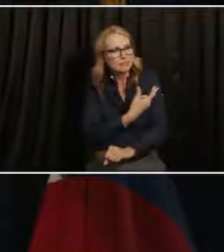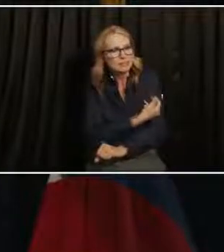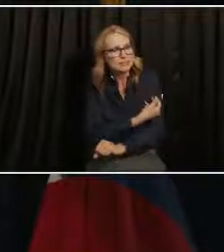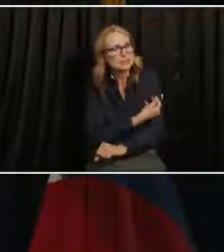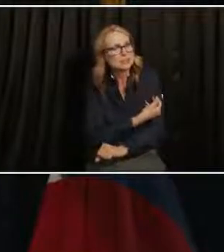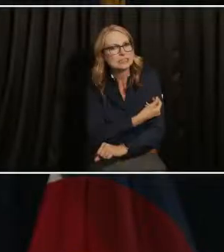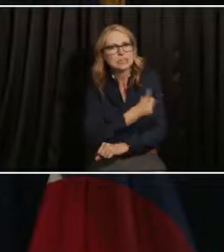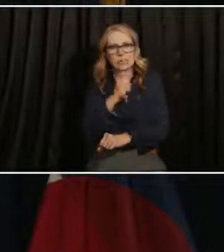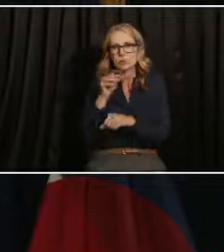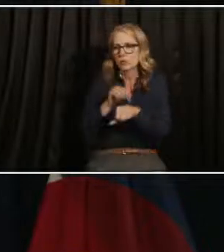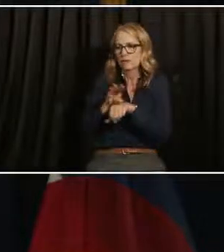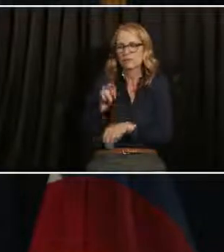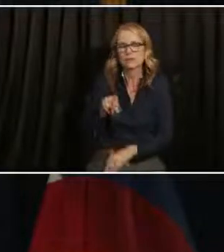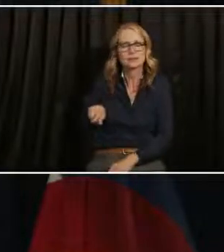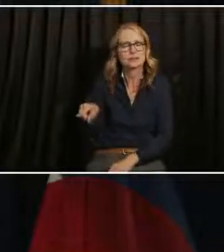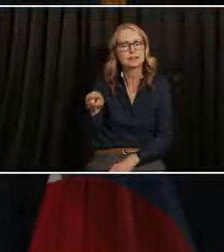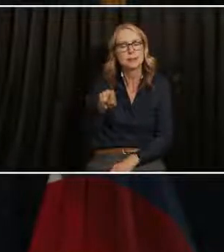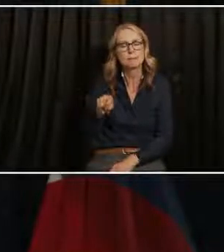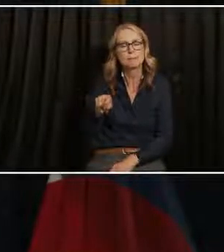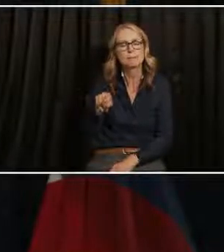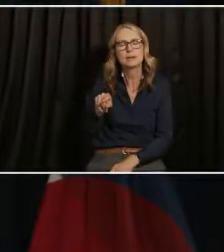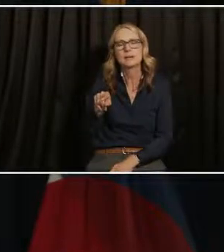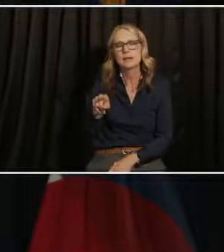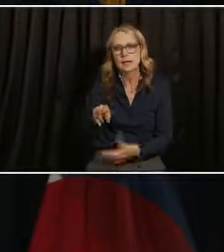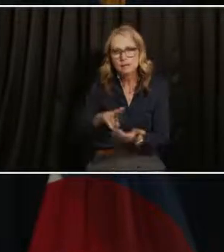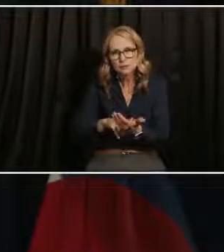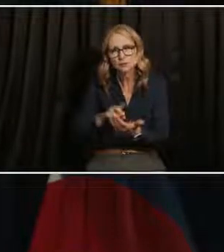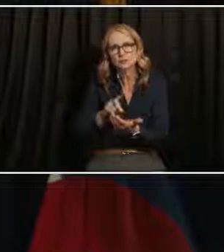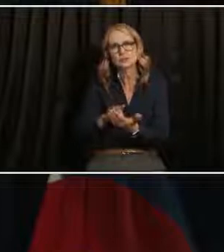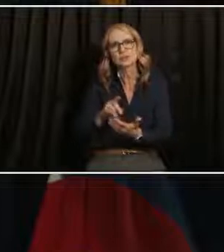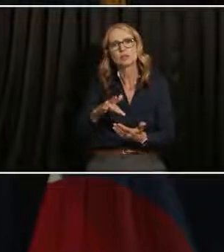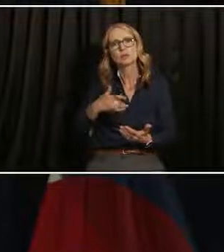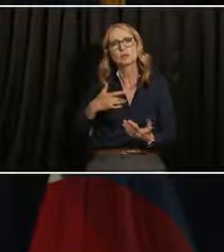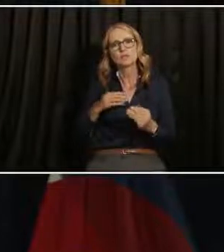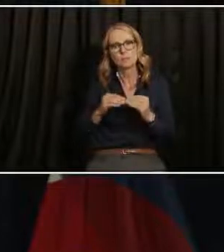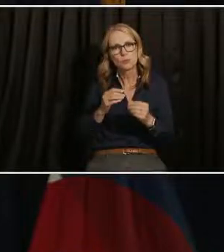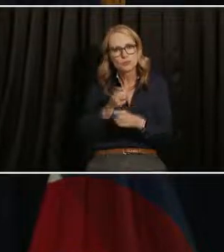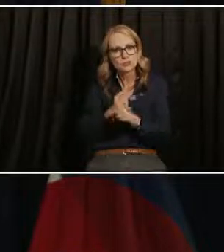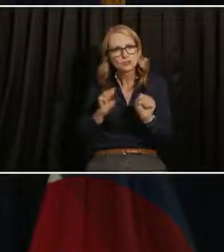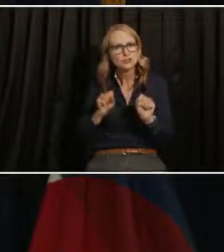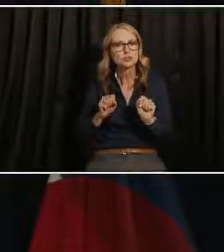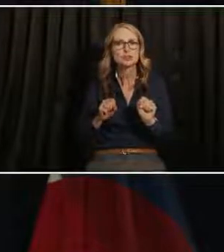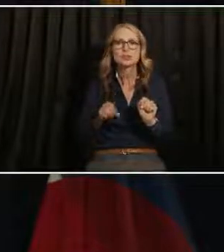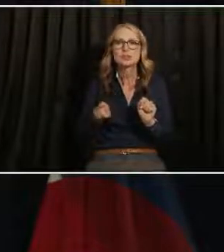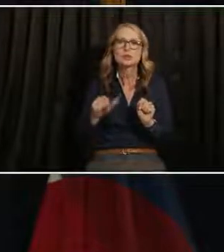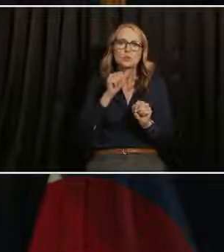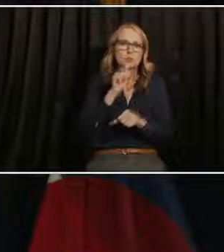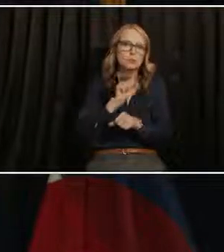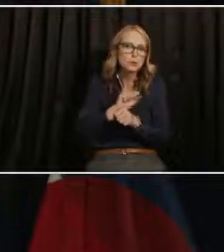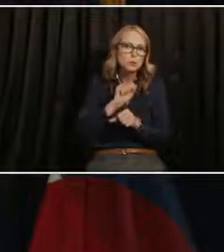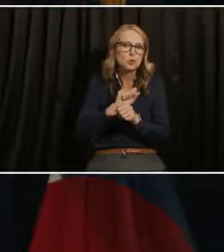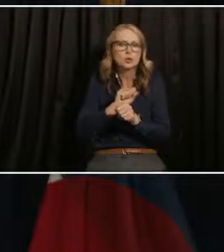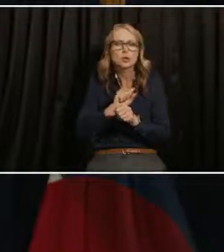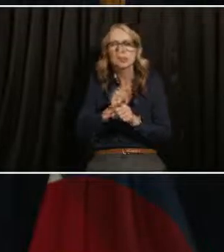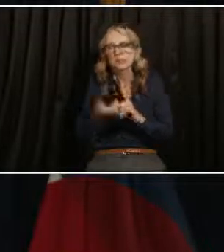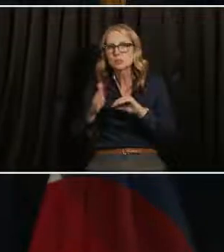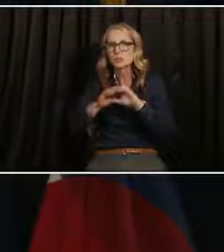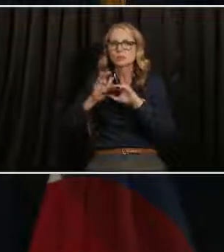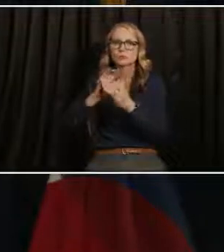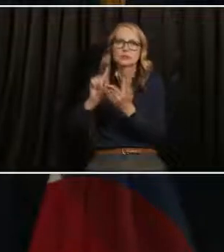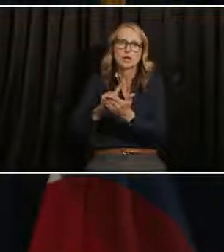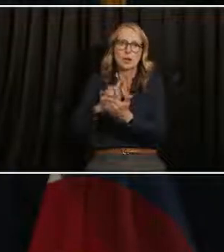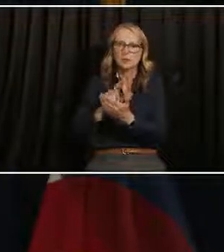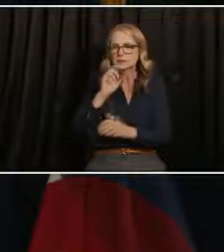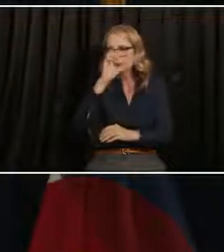have their own lives healthy and secure, but you wouldn't be called upon to miss your kid's soccer game and dinner, miss a night's sleep, and have to work